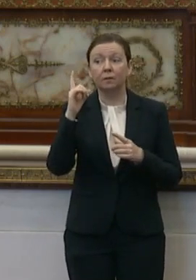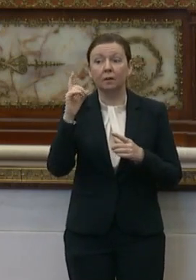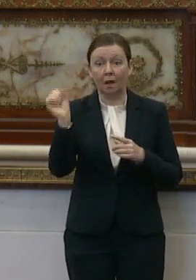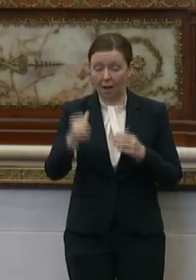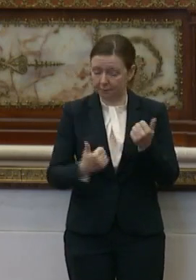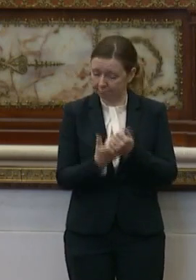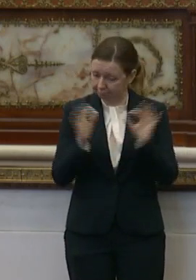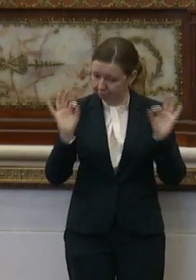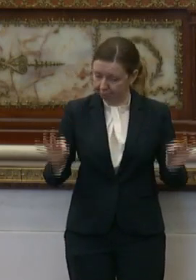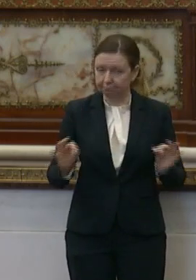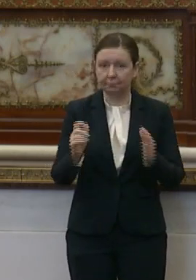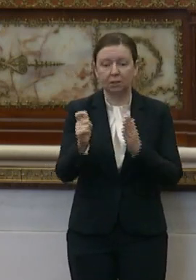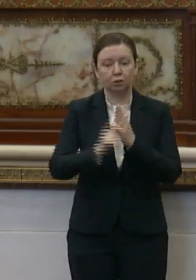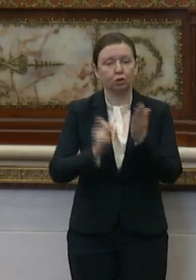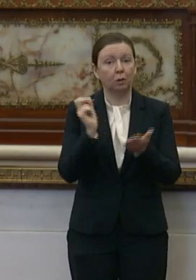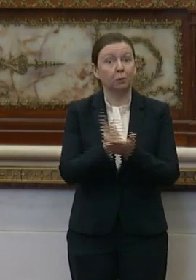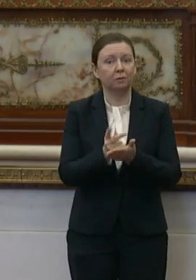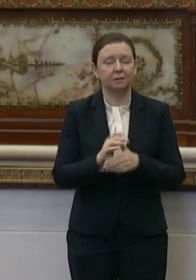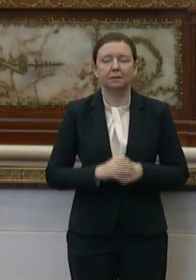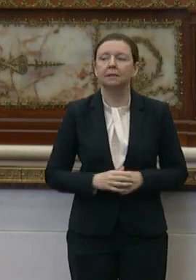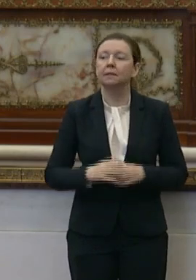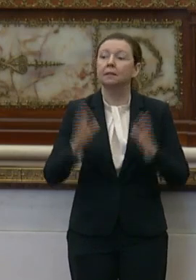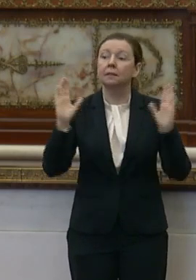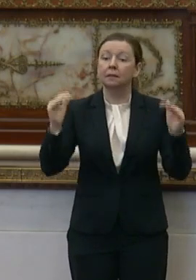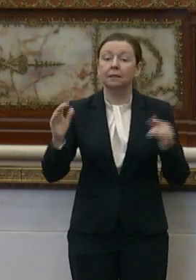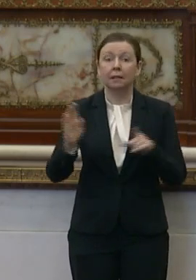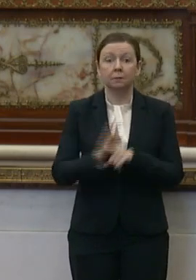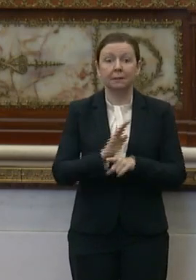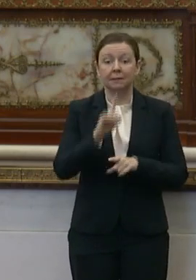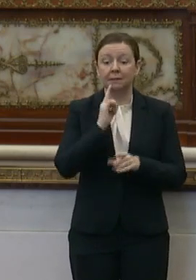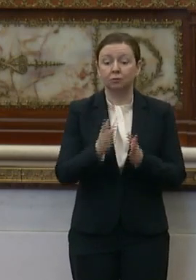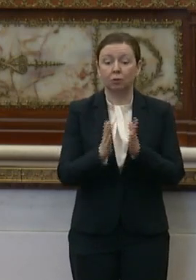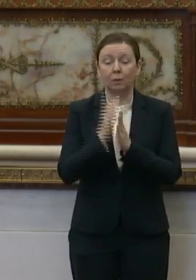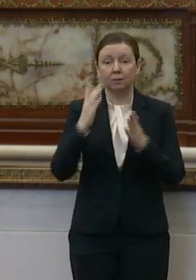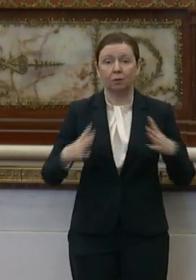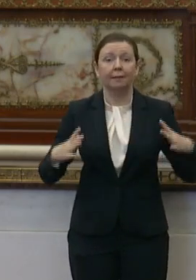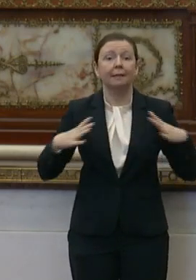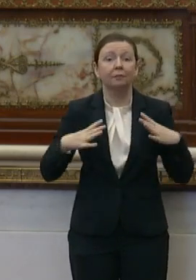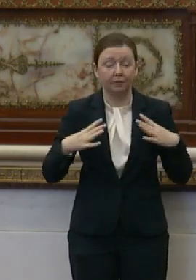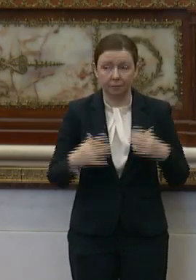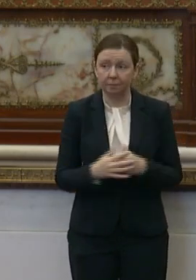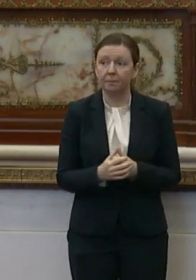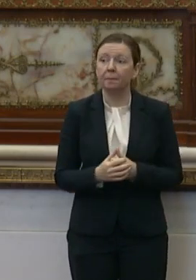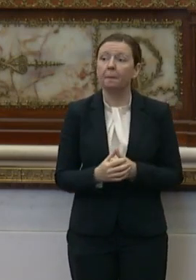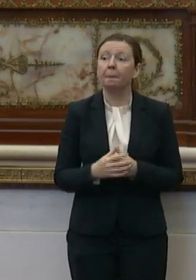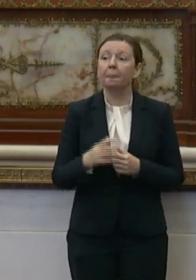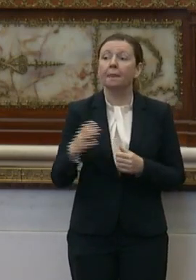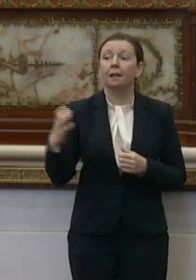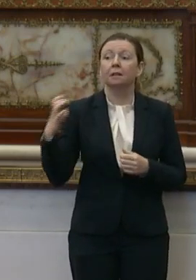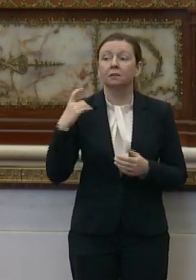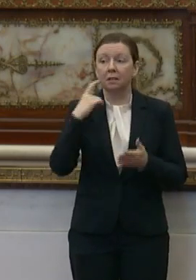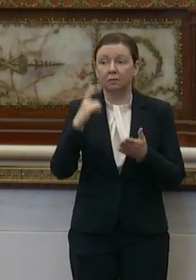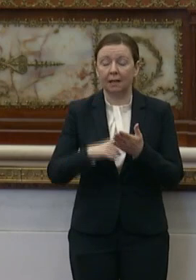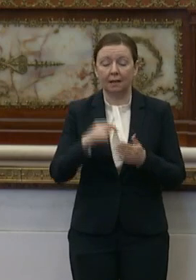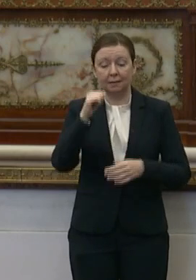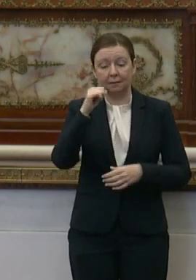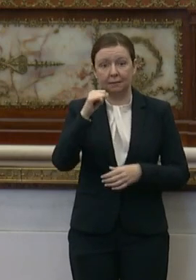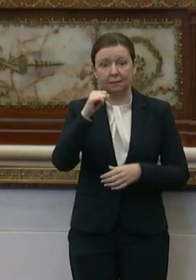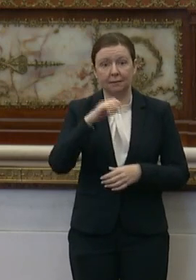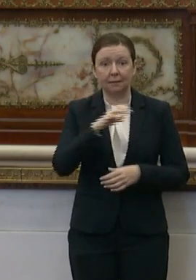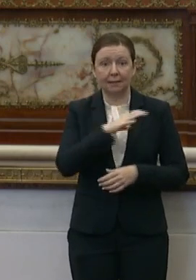Ayes have it, and the journal is approved. And our next order of business is request for leave of absence, and the chair recognizes Councilwoman